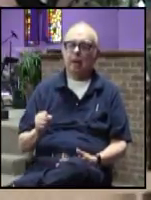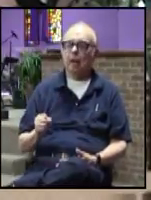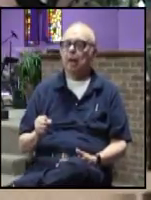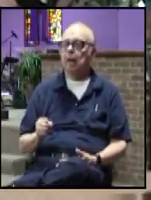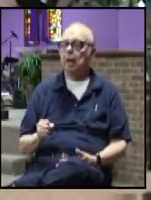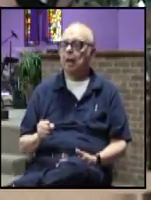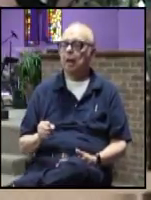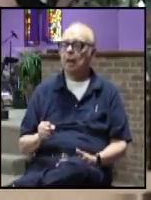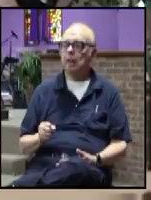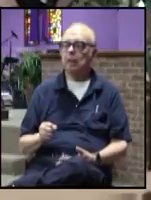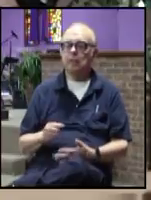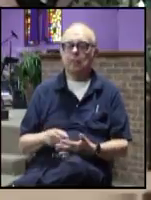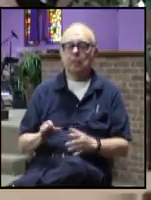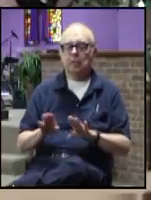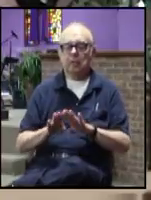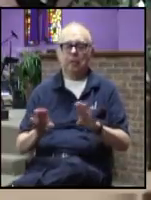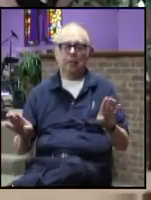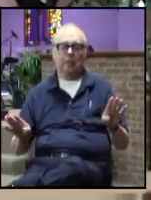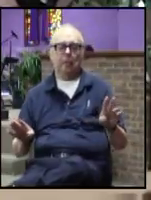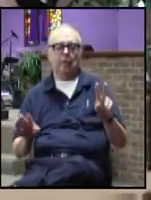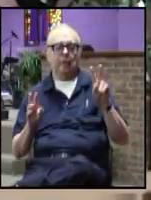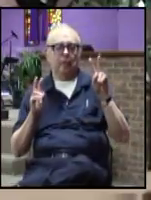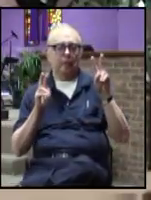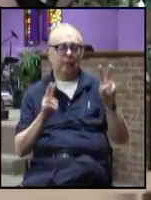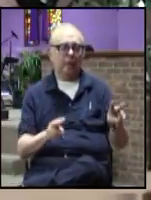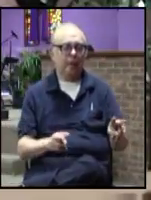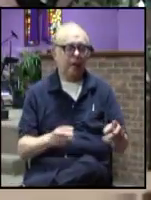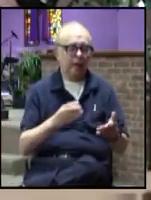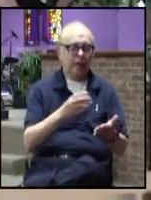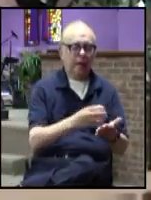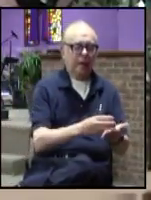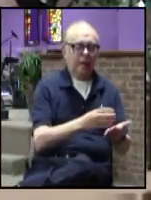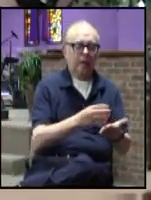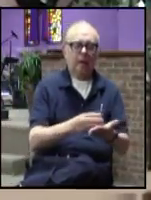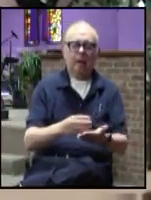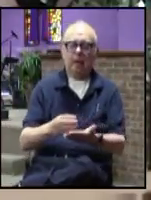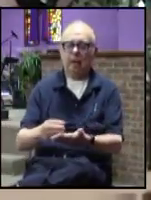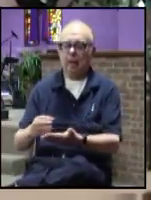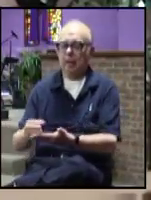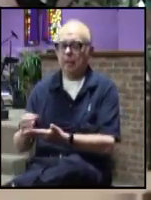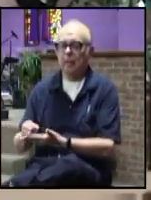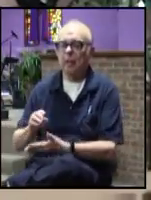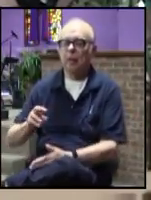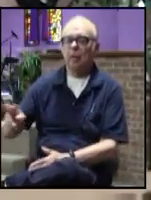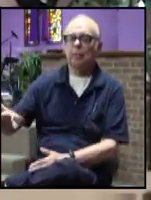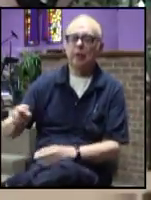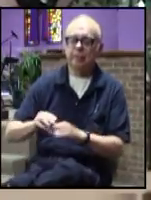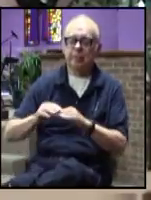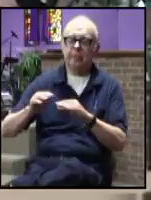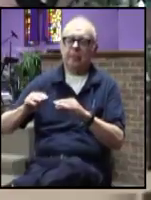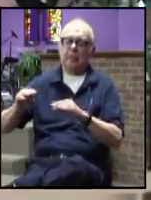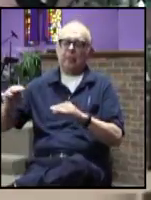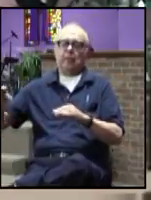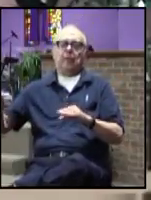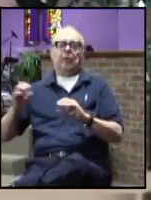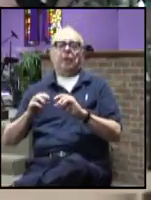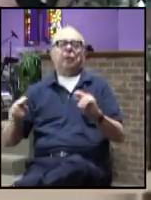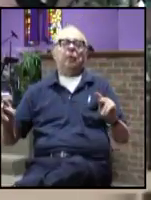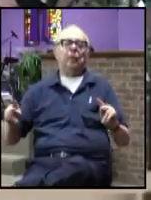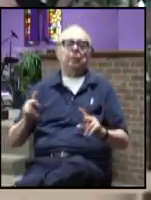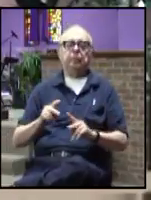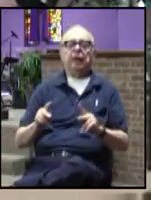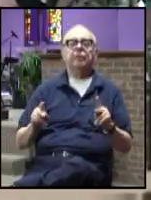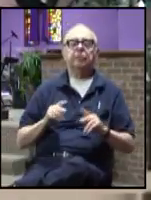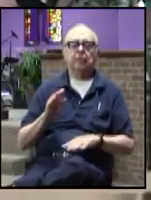Okay, what's up? I open the door and I look and there's cups from the door all the way to the stairs. No place